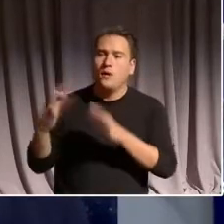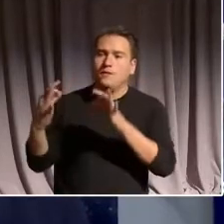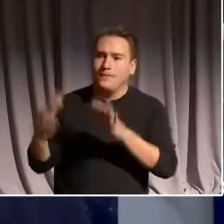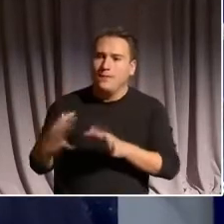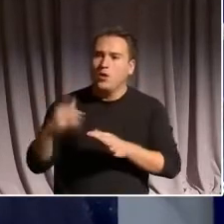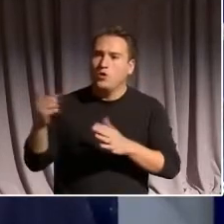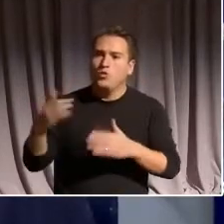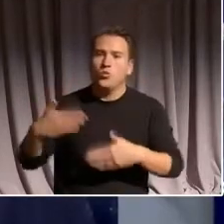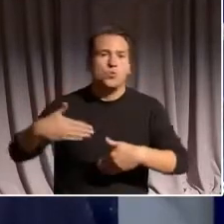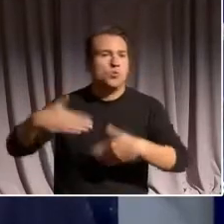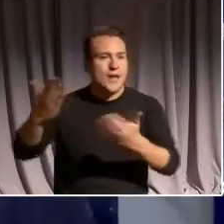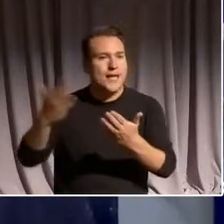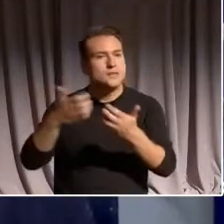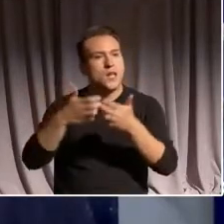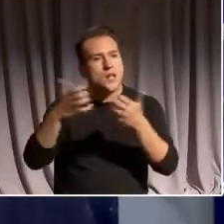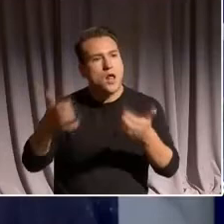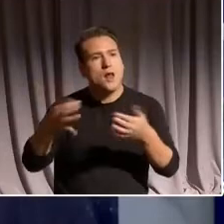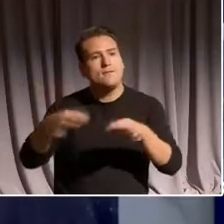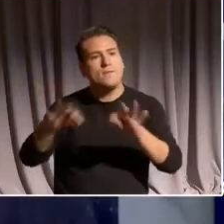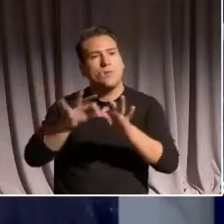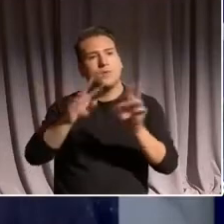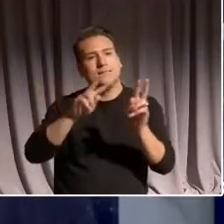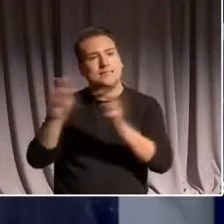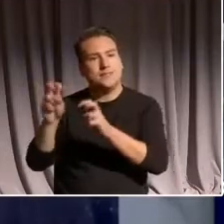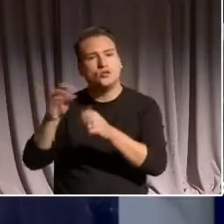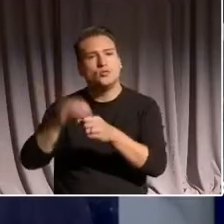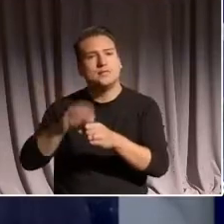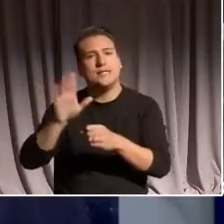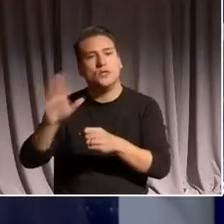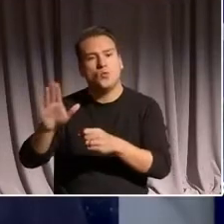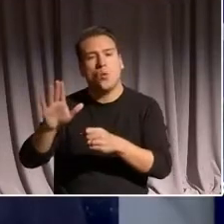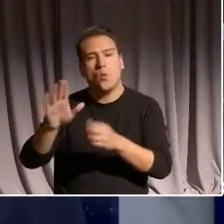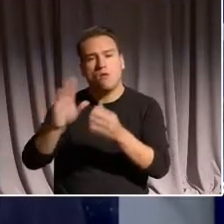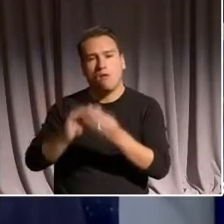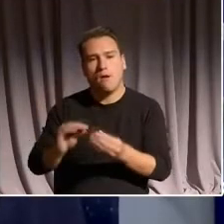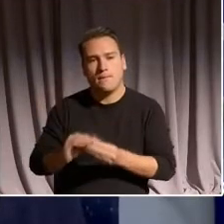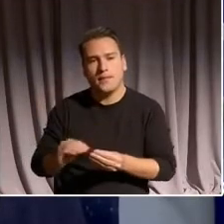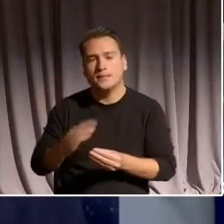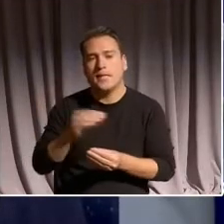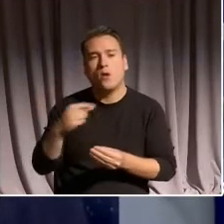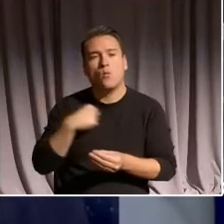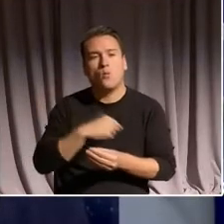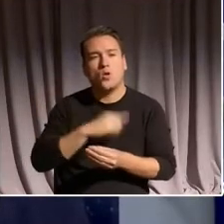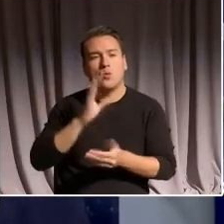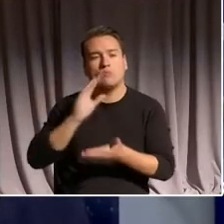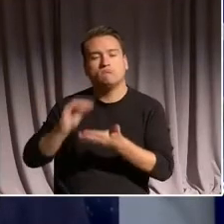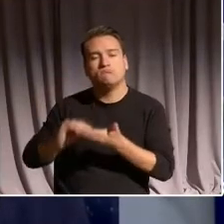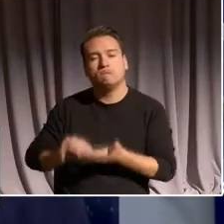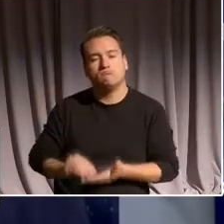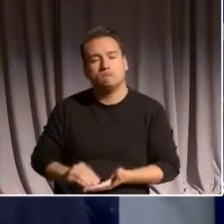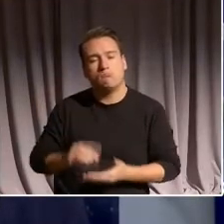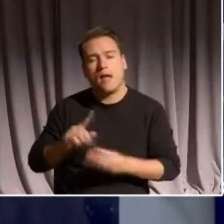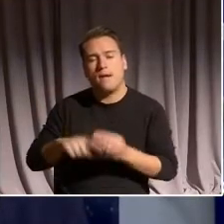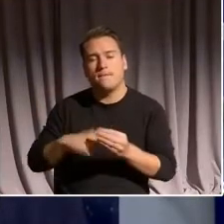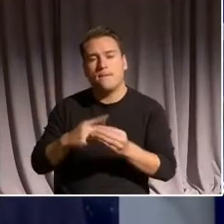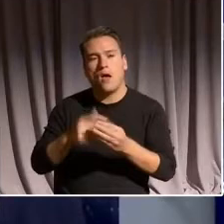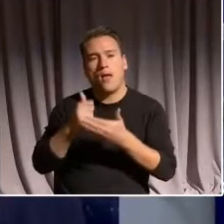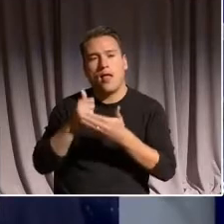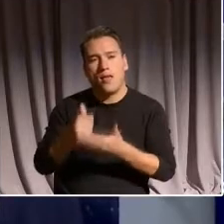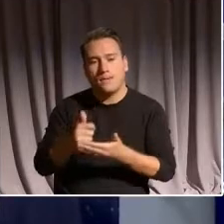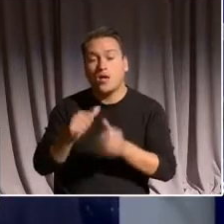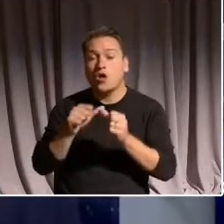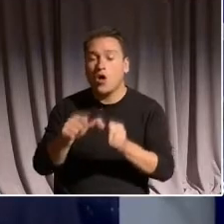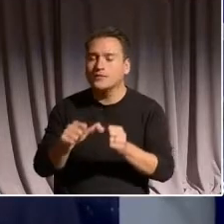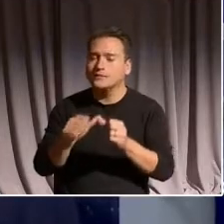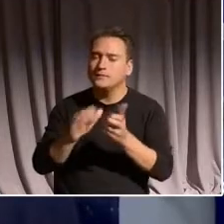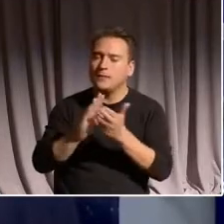You raised a lot of important issues in your comments, and we'll take note about constantly